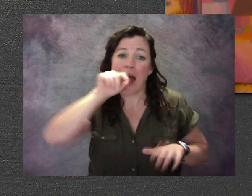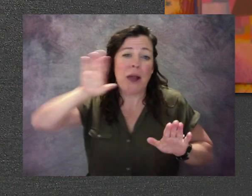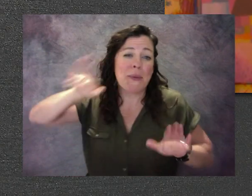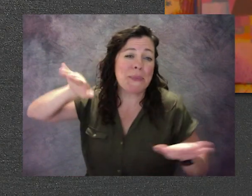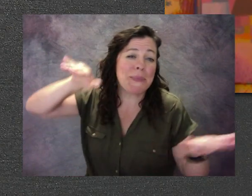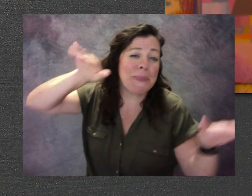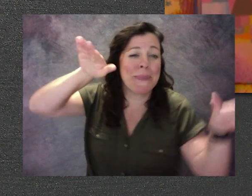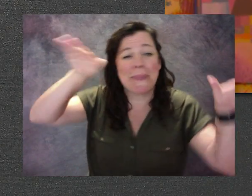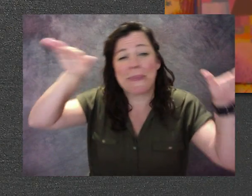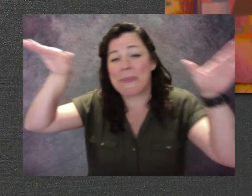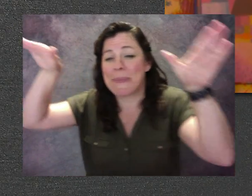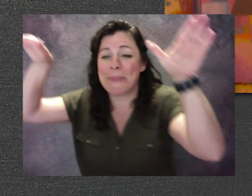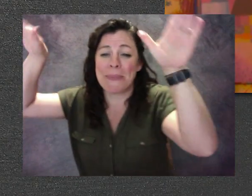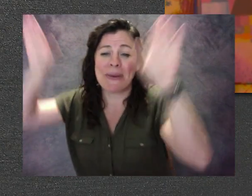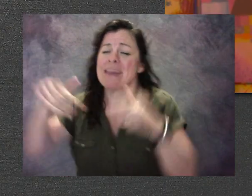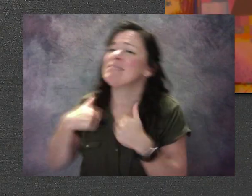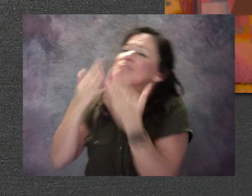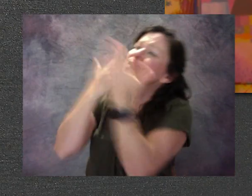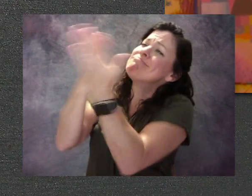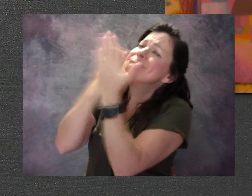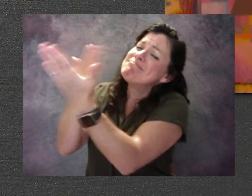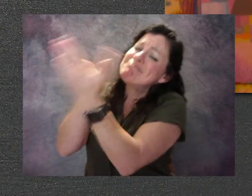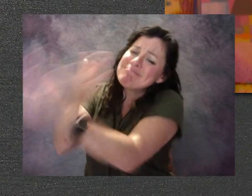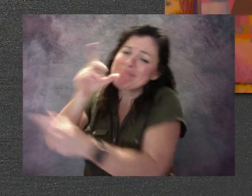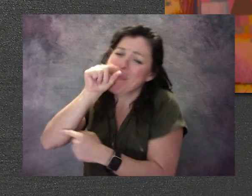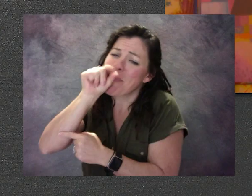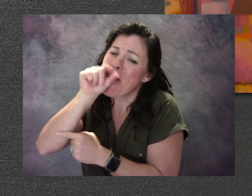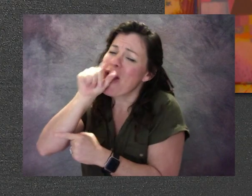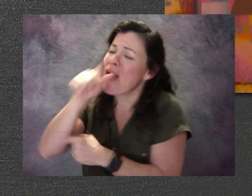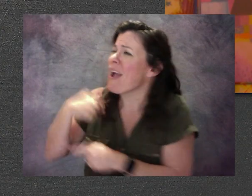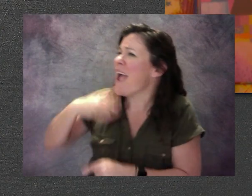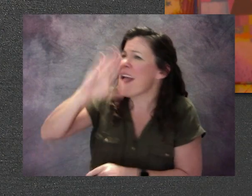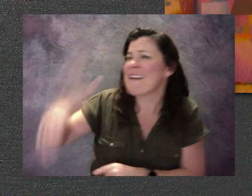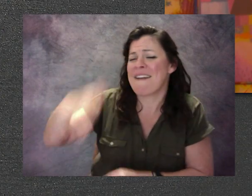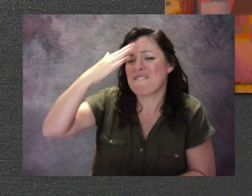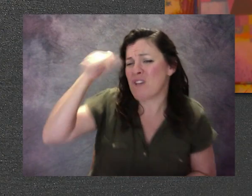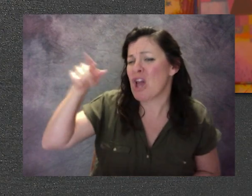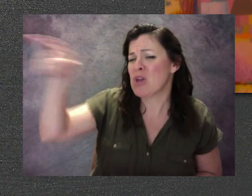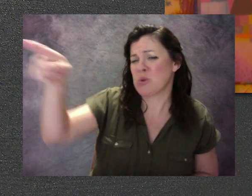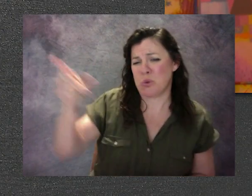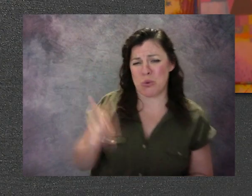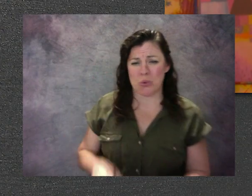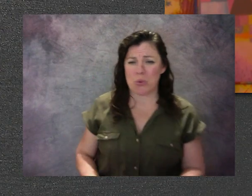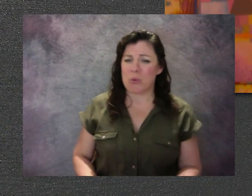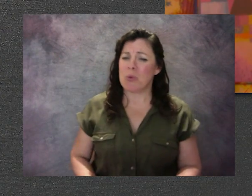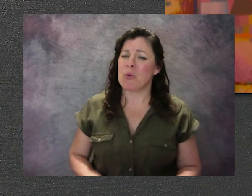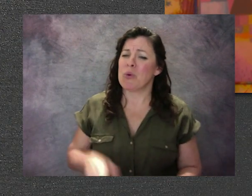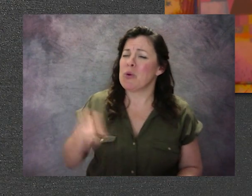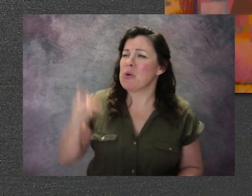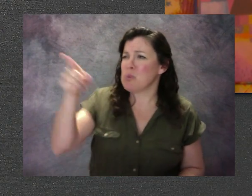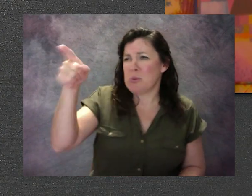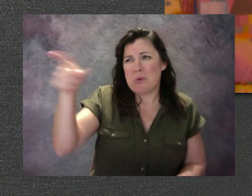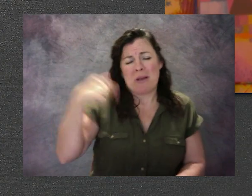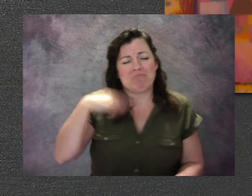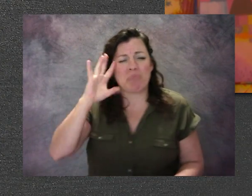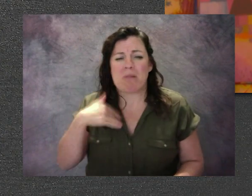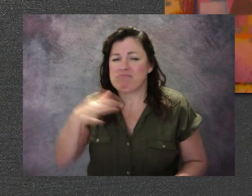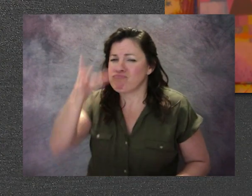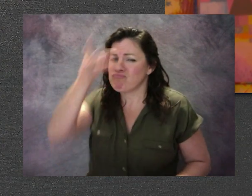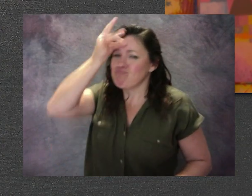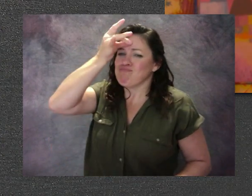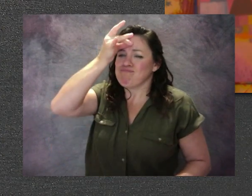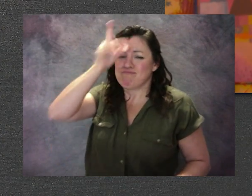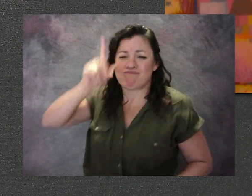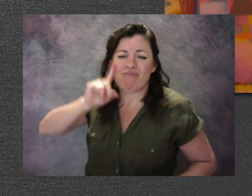Thank you, little bird. I will never forget you. Your image will always be engraved in my memory, completely